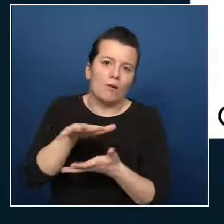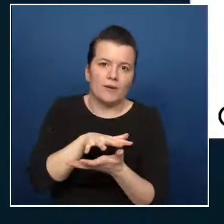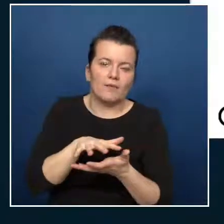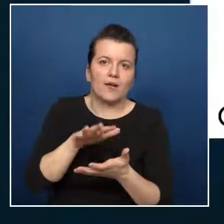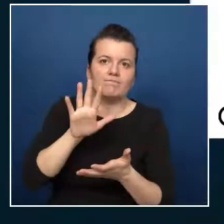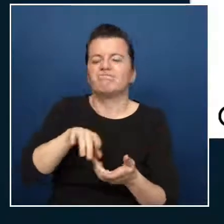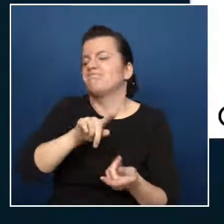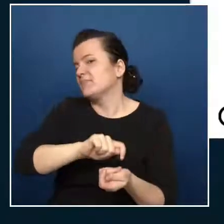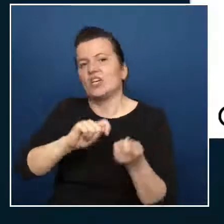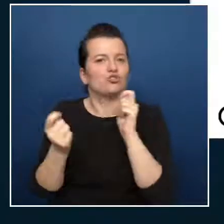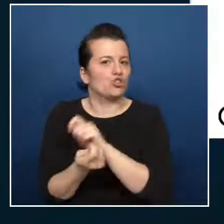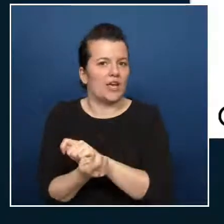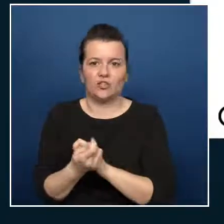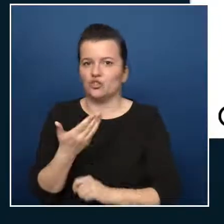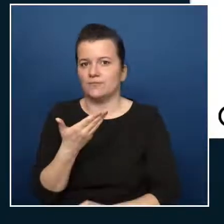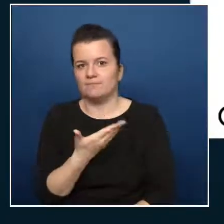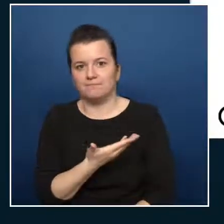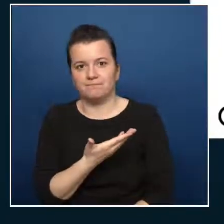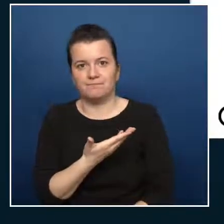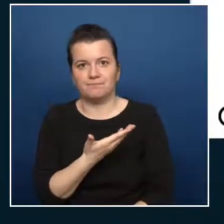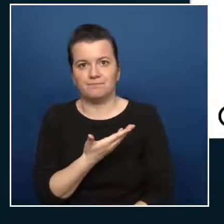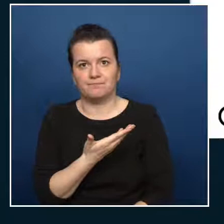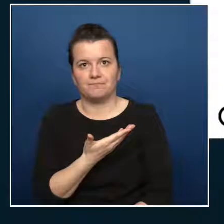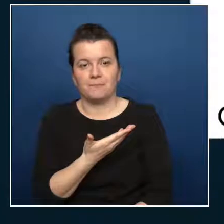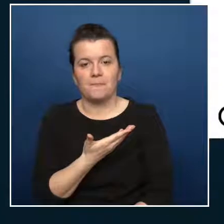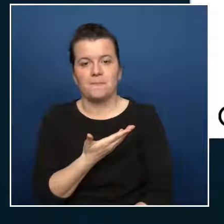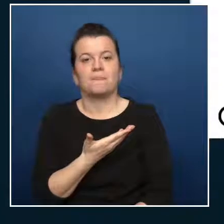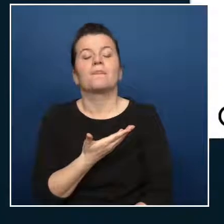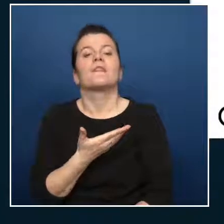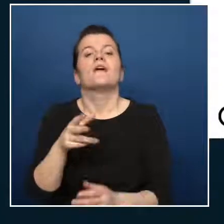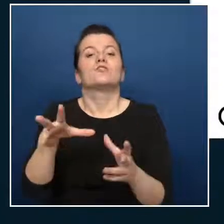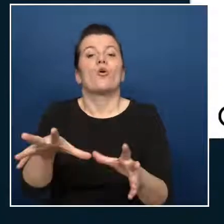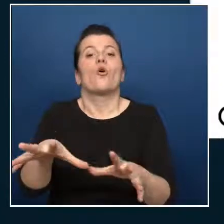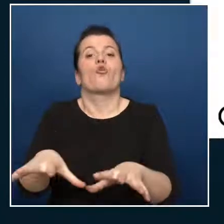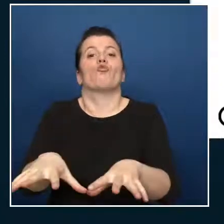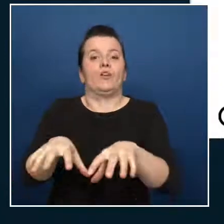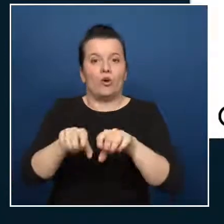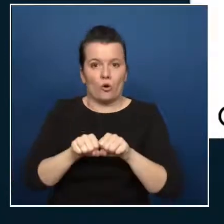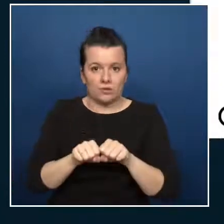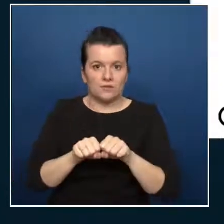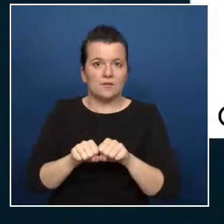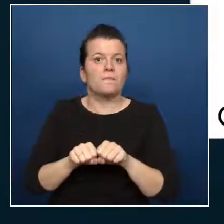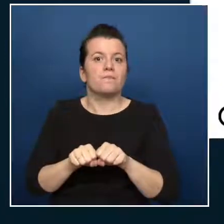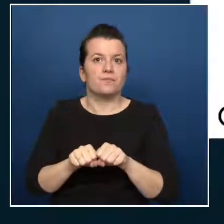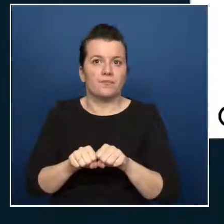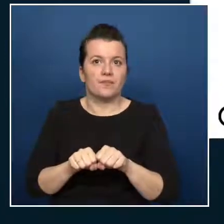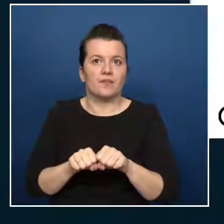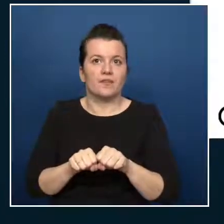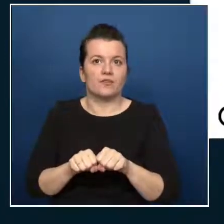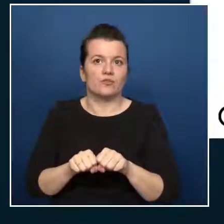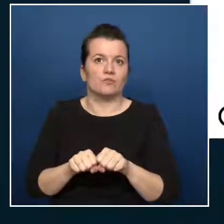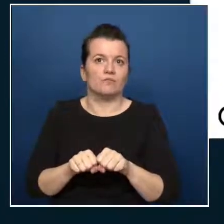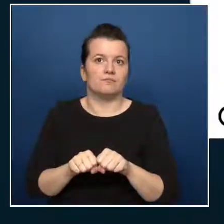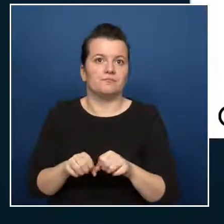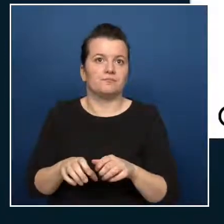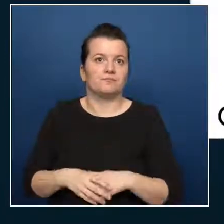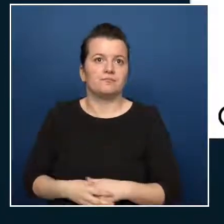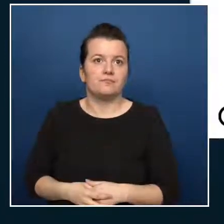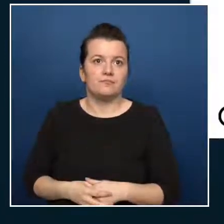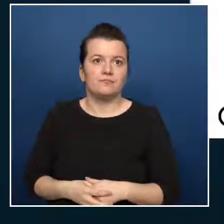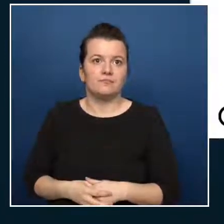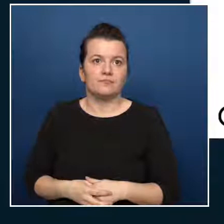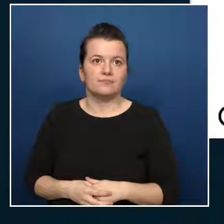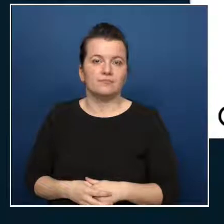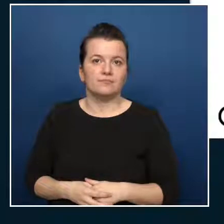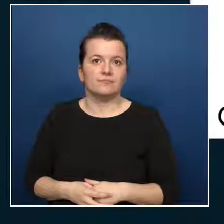alternative path. We decided to rehost. So we updated our .NET framework tried to update it